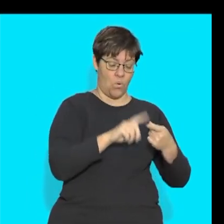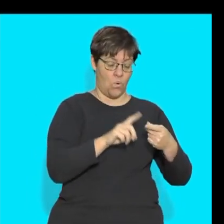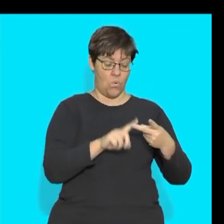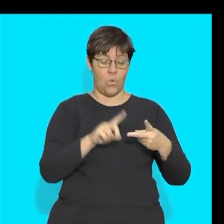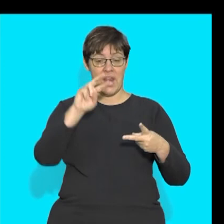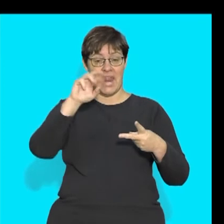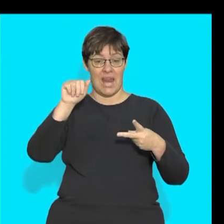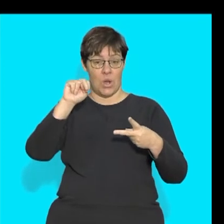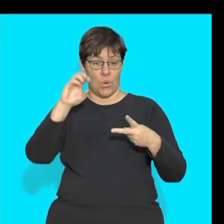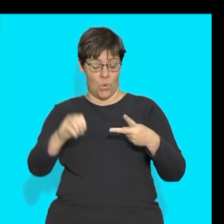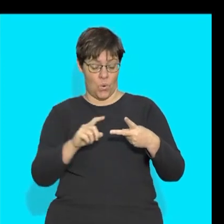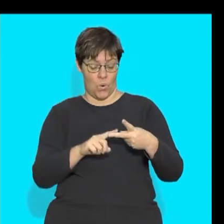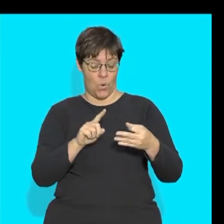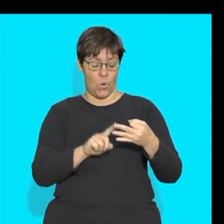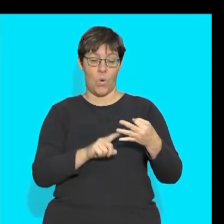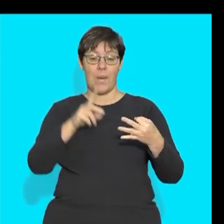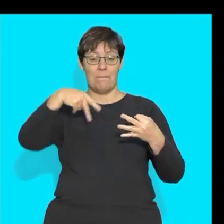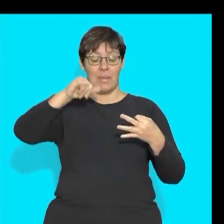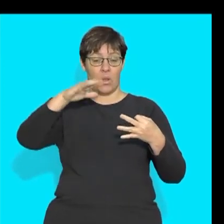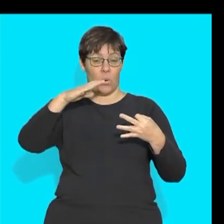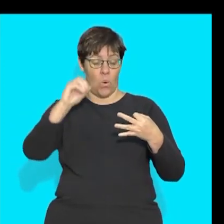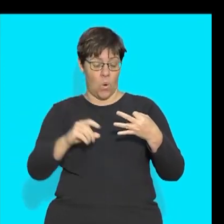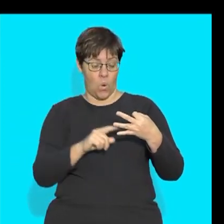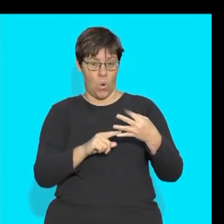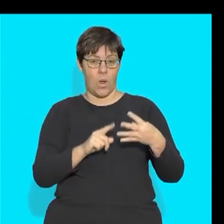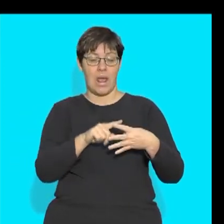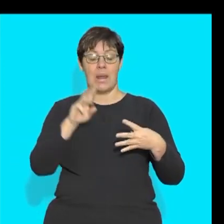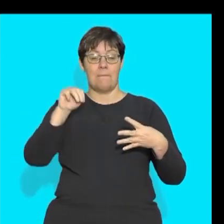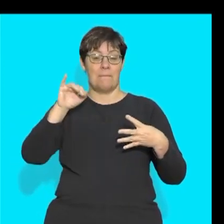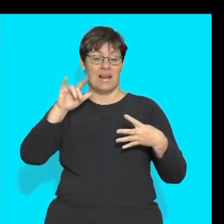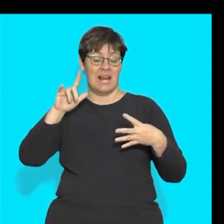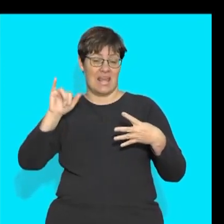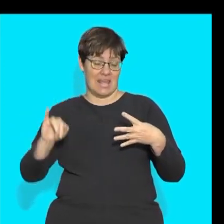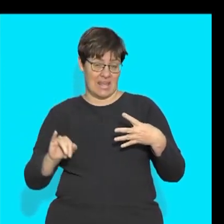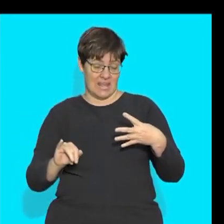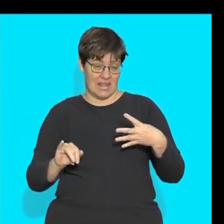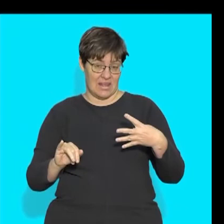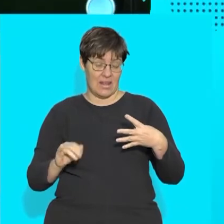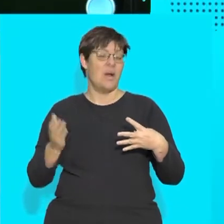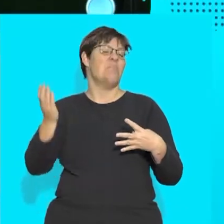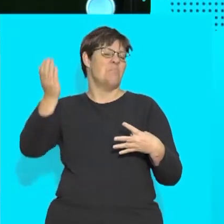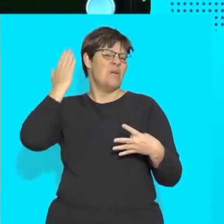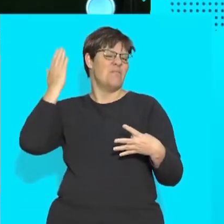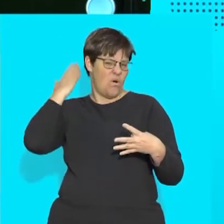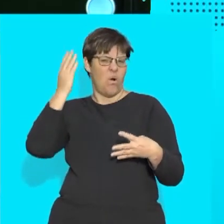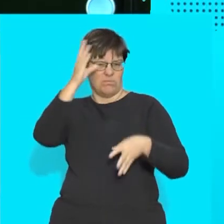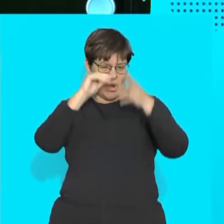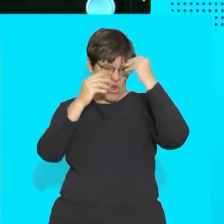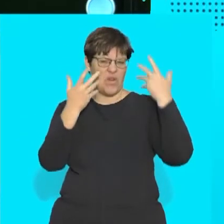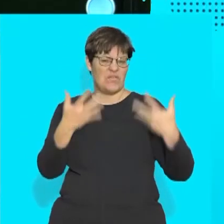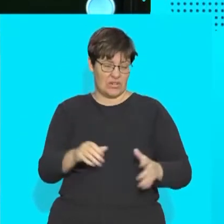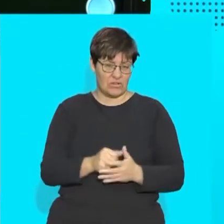micro, nano, pico, and milli in